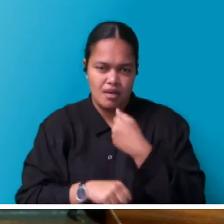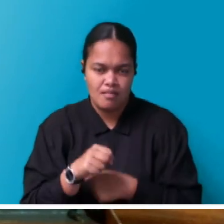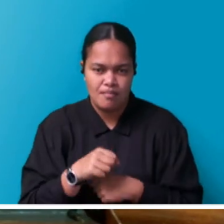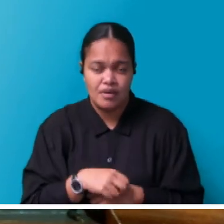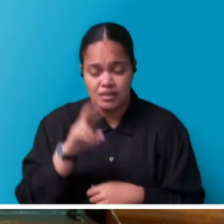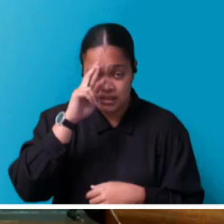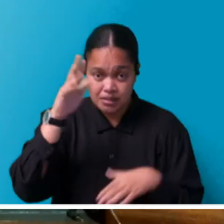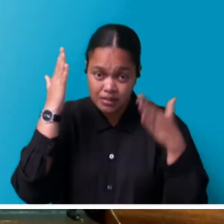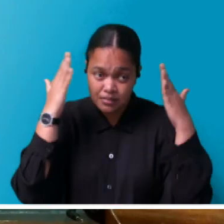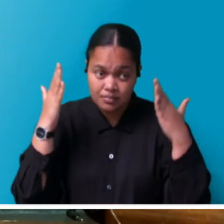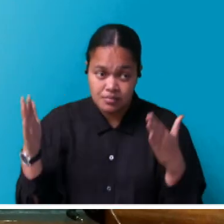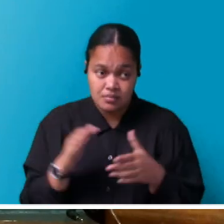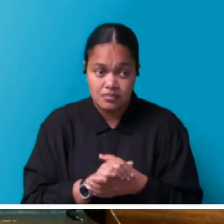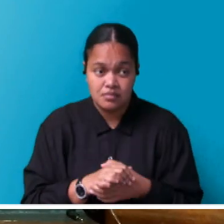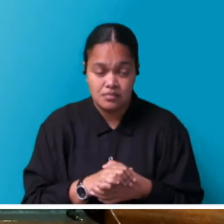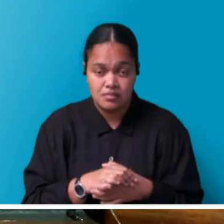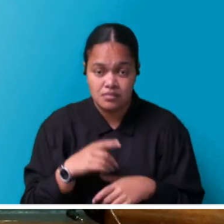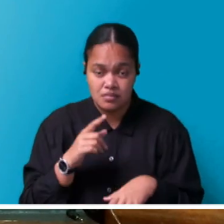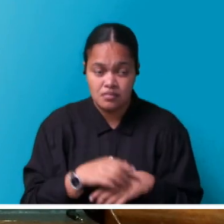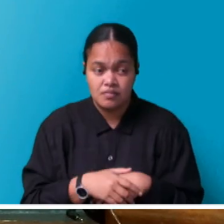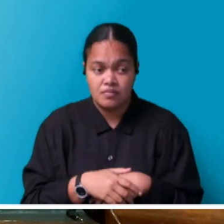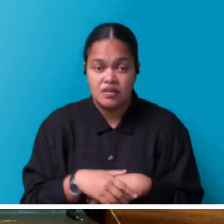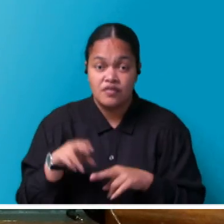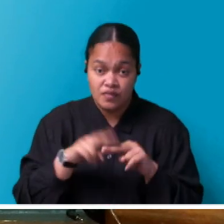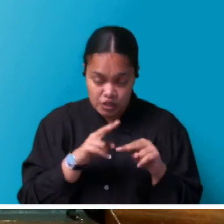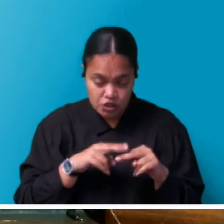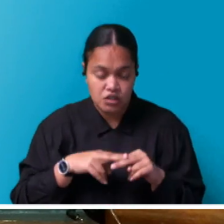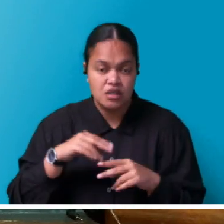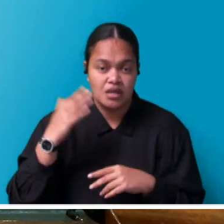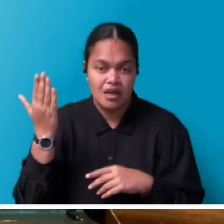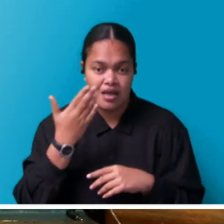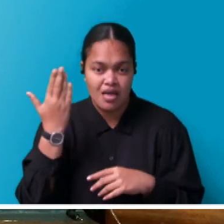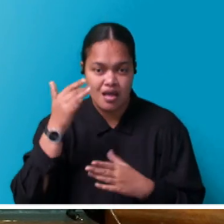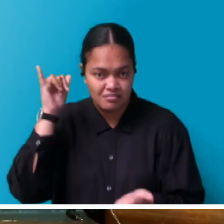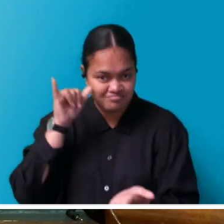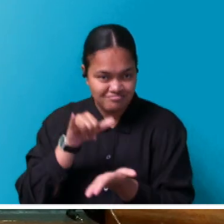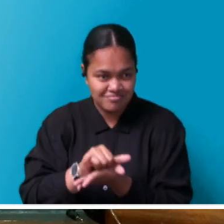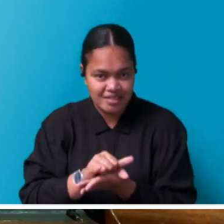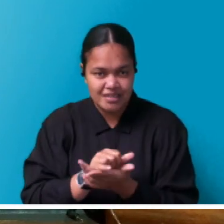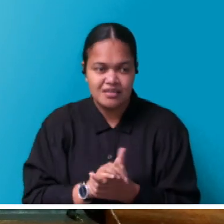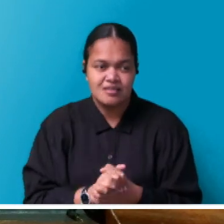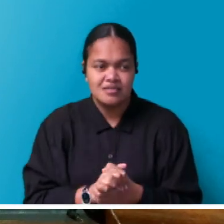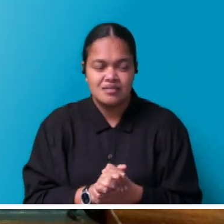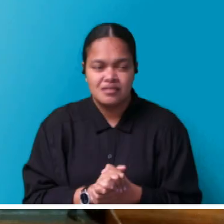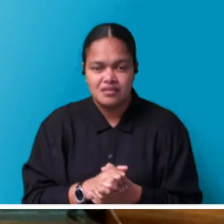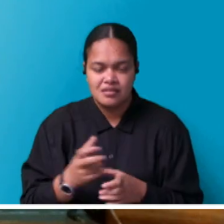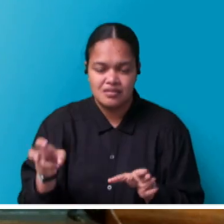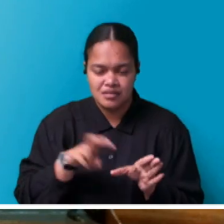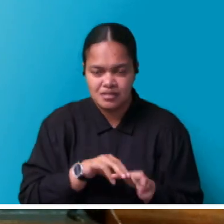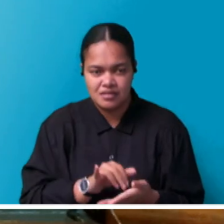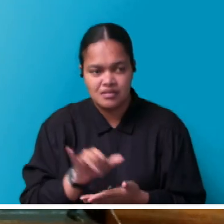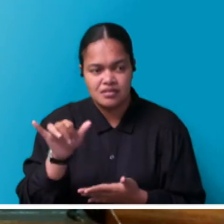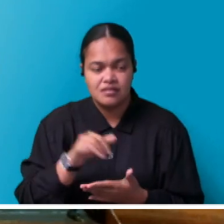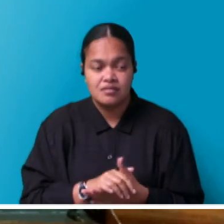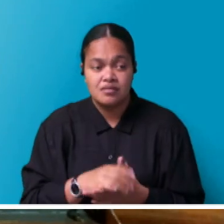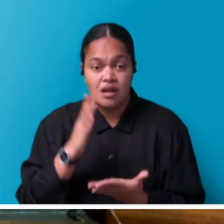sir, talks are ongoing with Fiji Airways and Indian carriers like Air India about how to